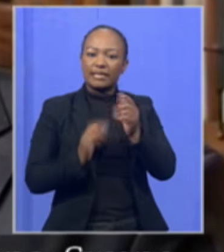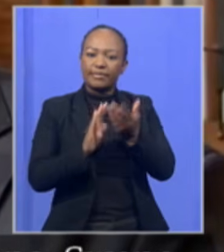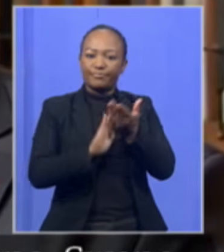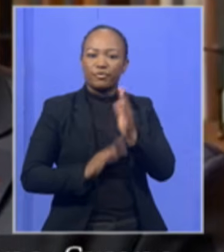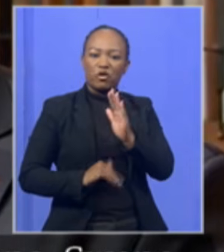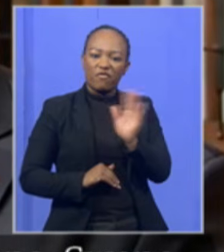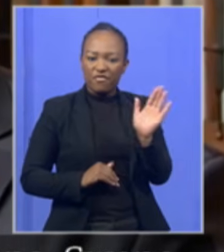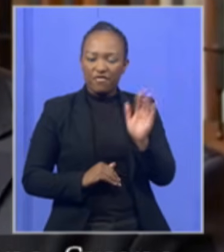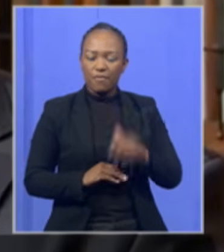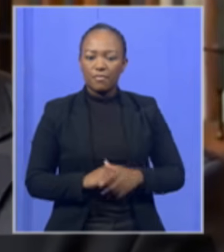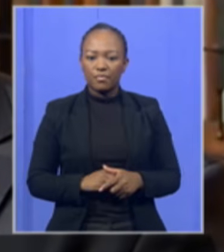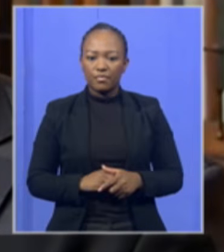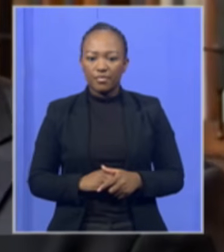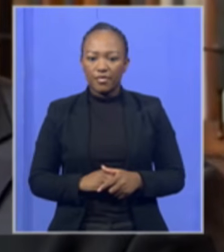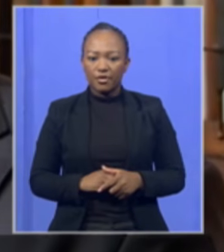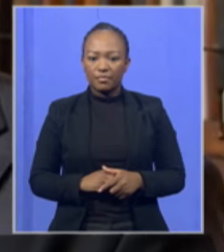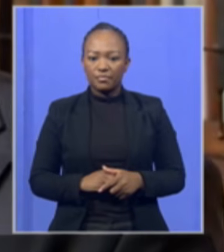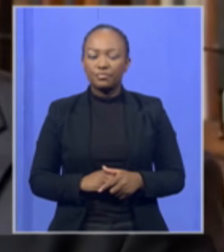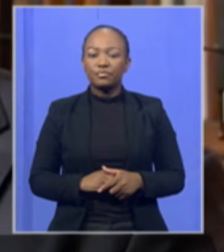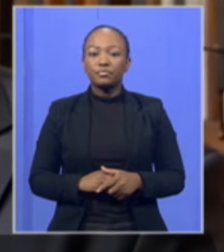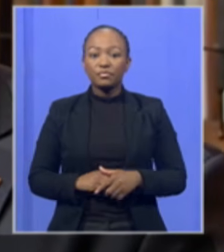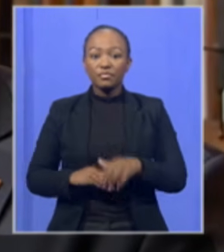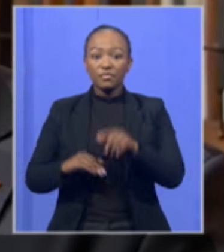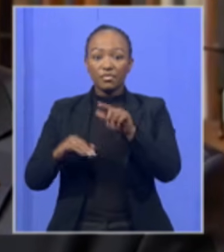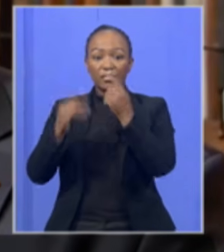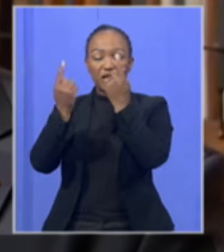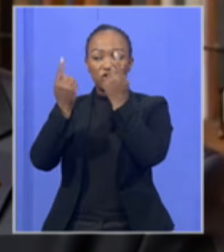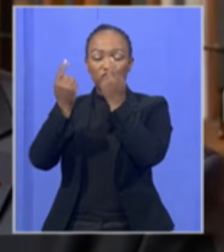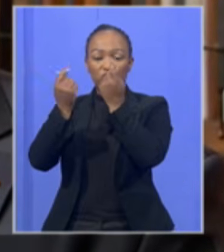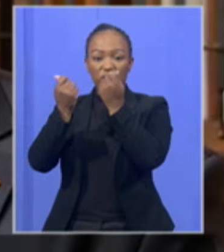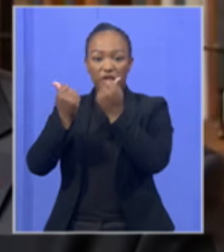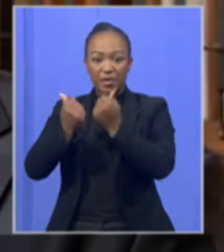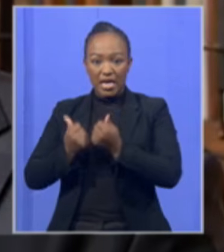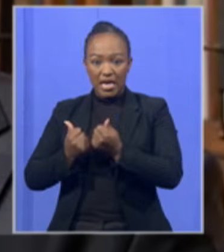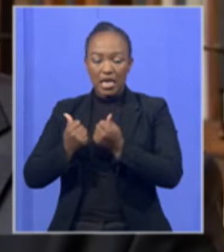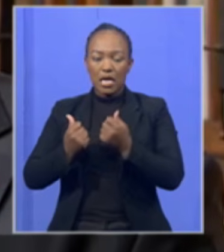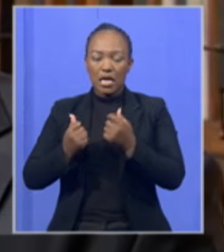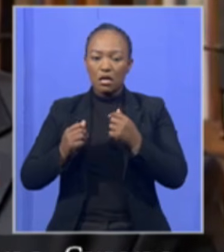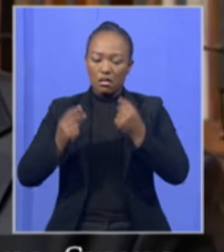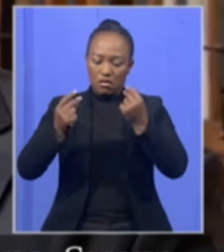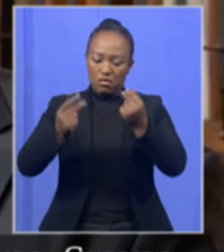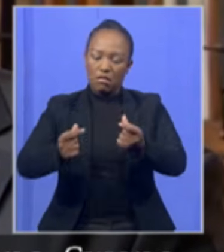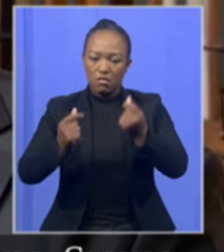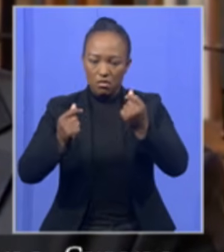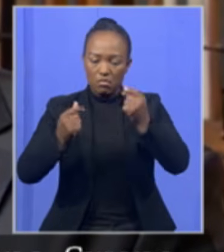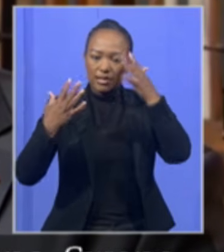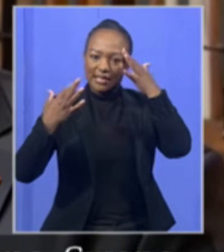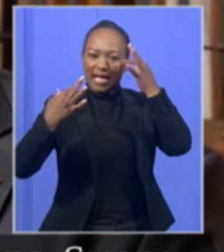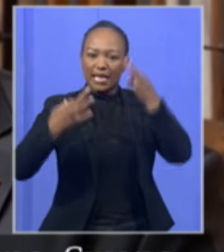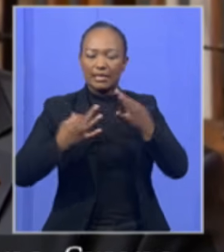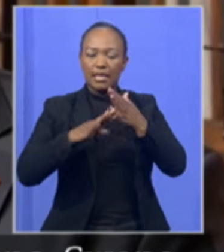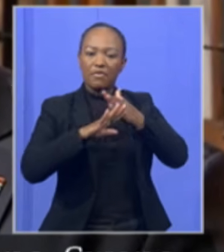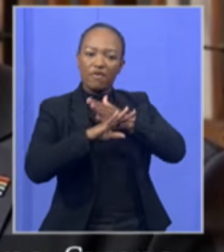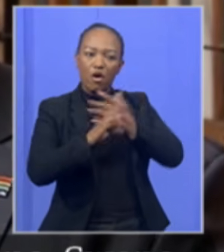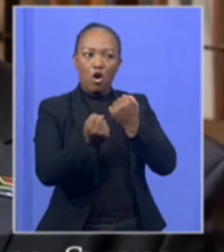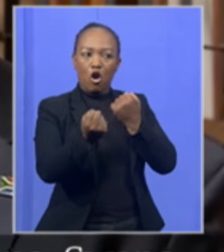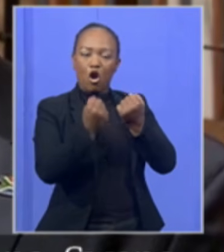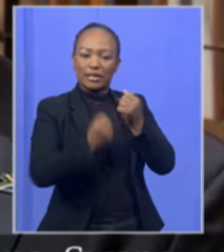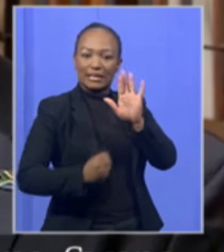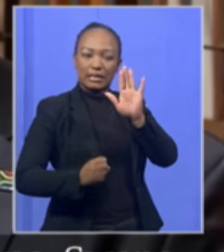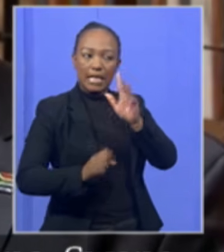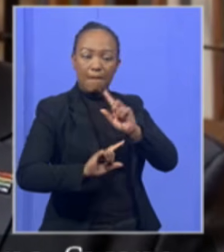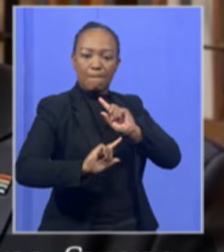Treasury jumping before it was pushed with that court case. I think anybody who saw that court case and watched the proceedings in